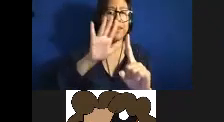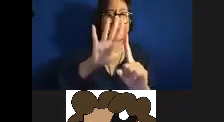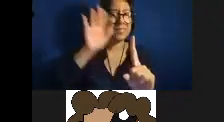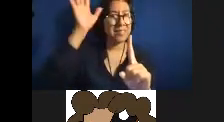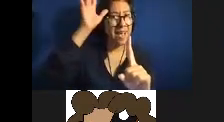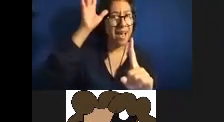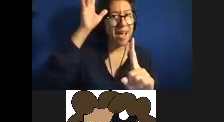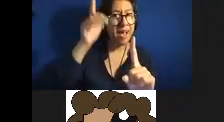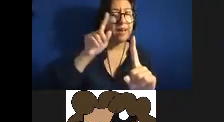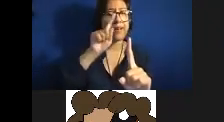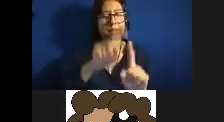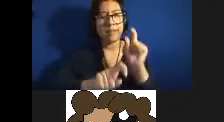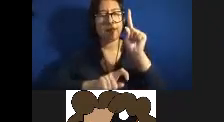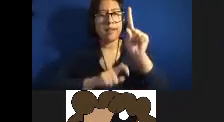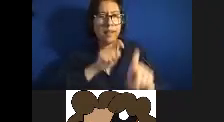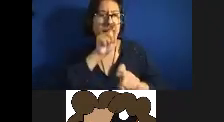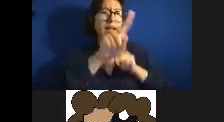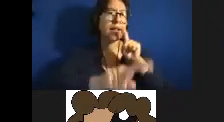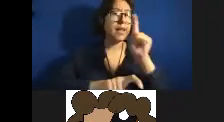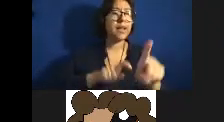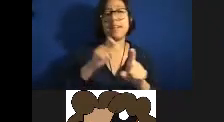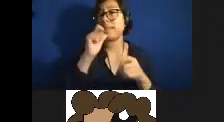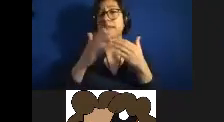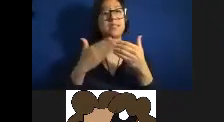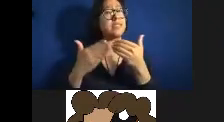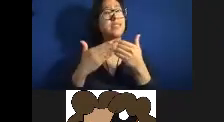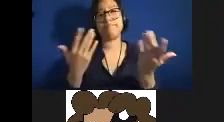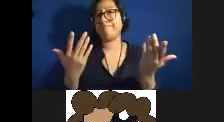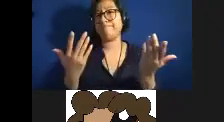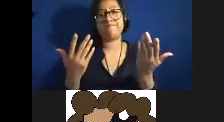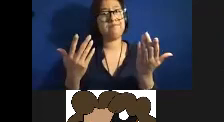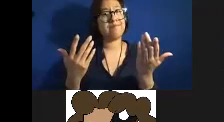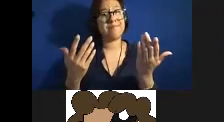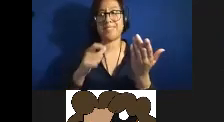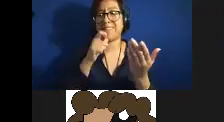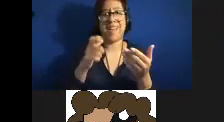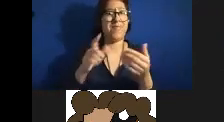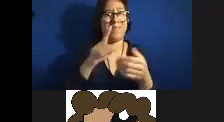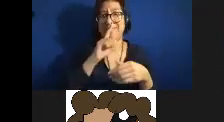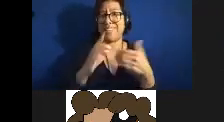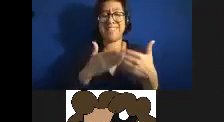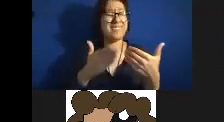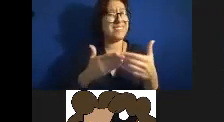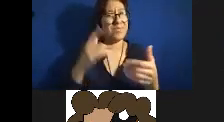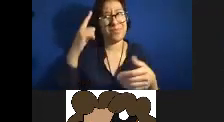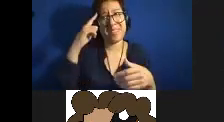So again, like, that, it's not easy. It's not even close to easy, right? But